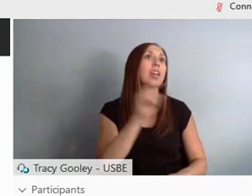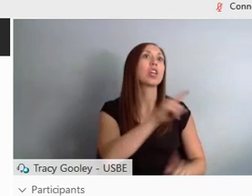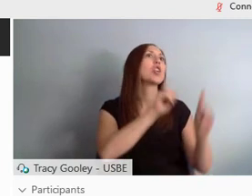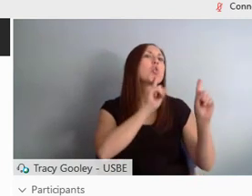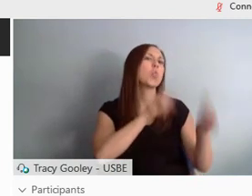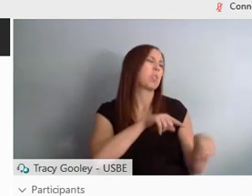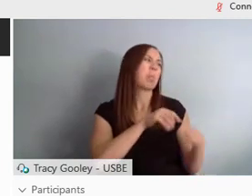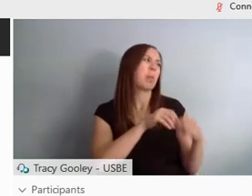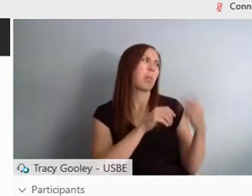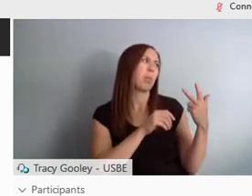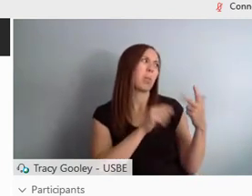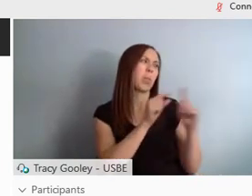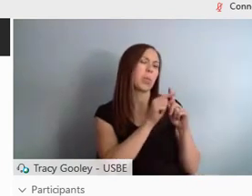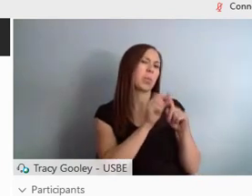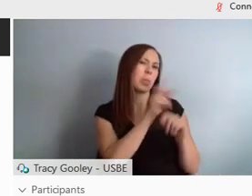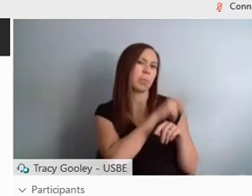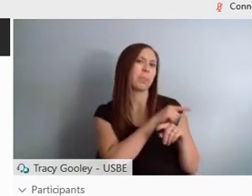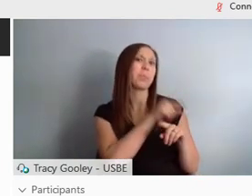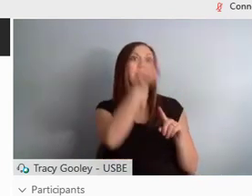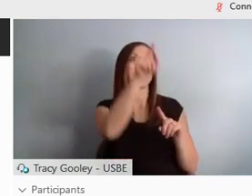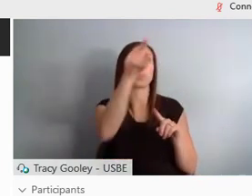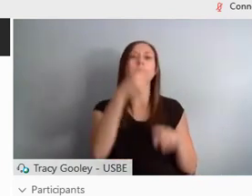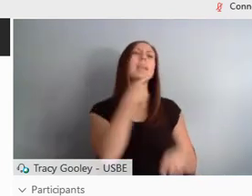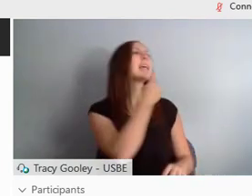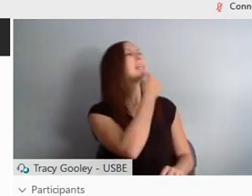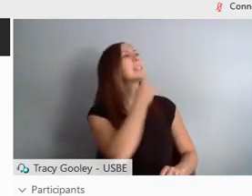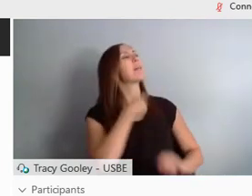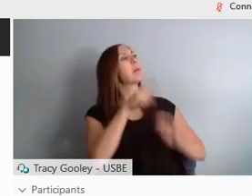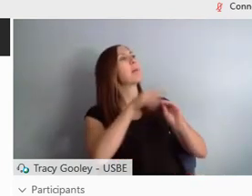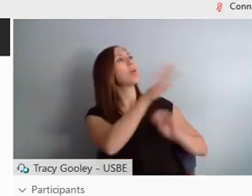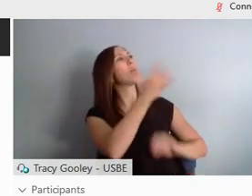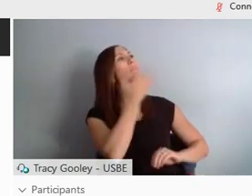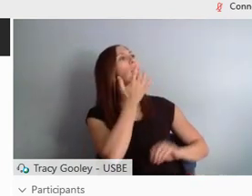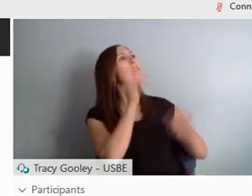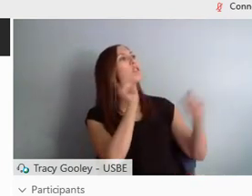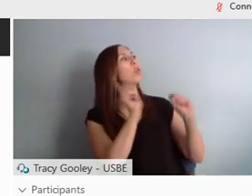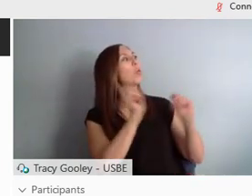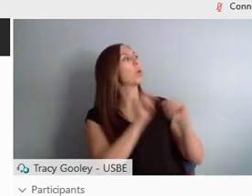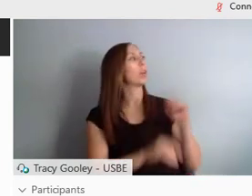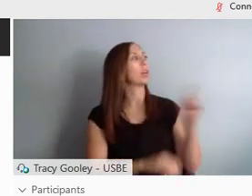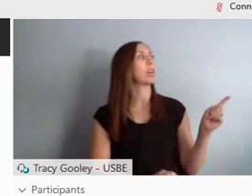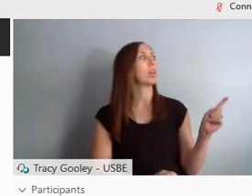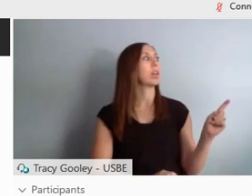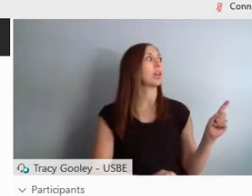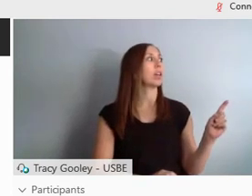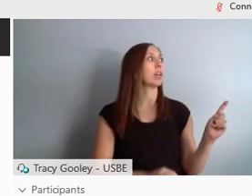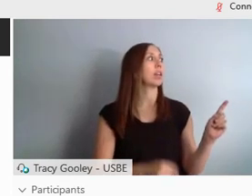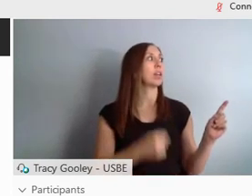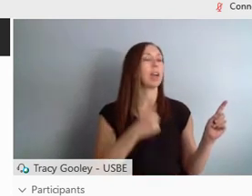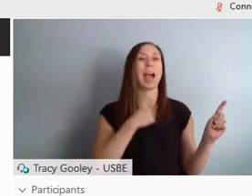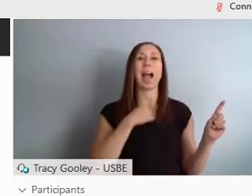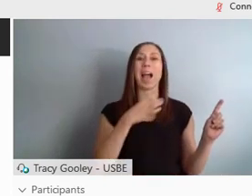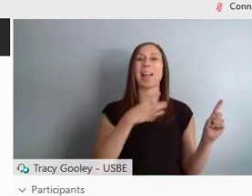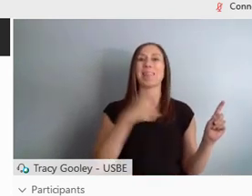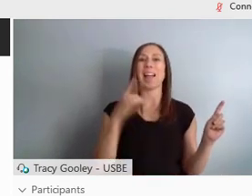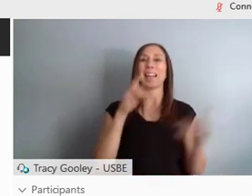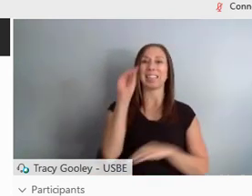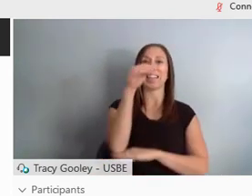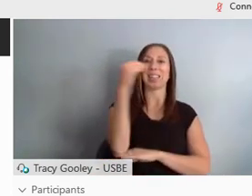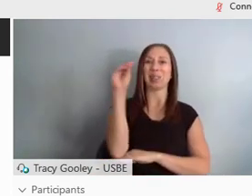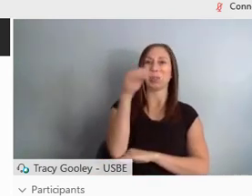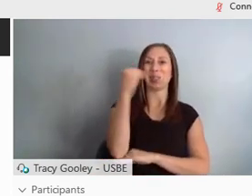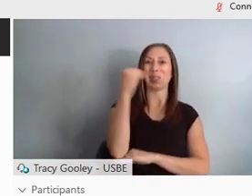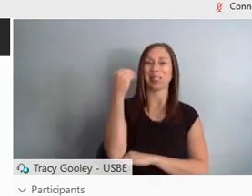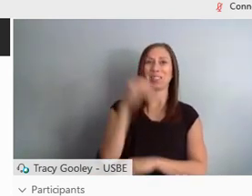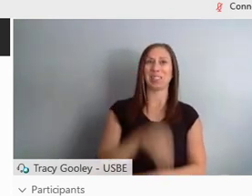just respond with like a few words. Tell me about your favorite toy. I like